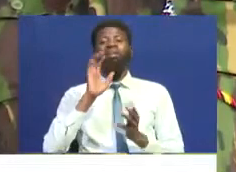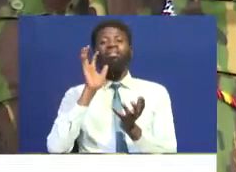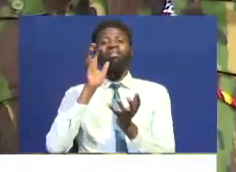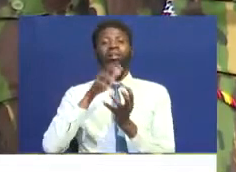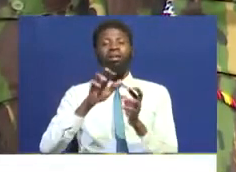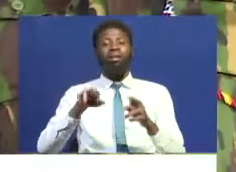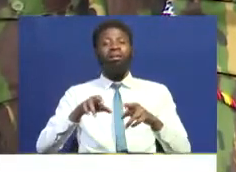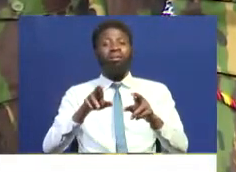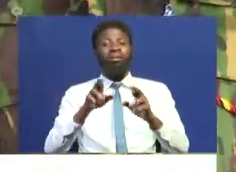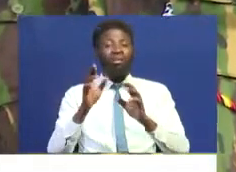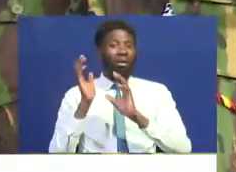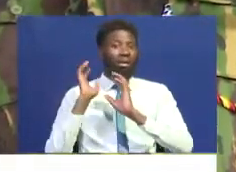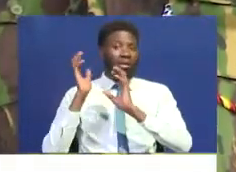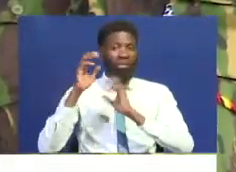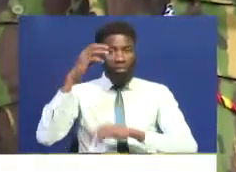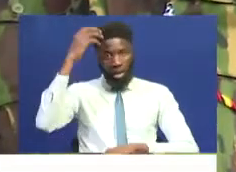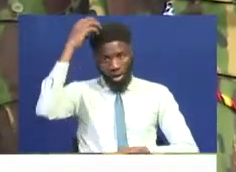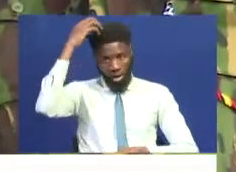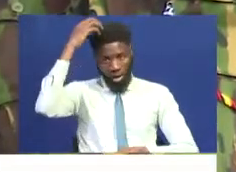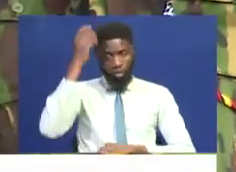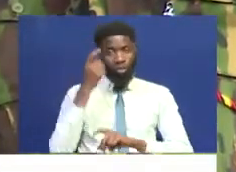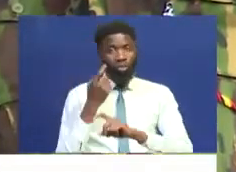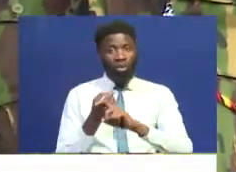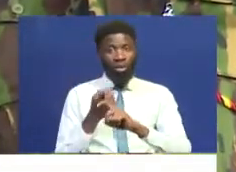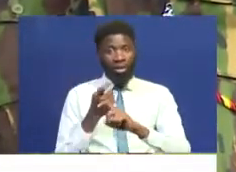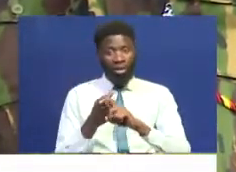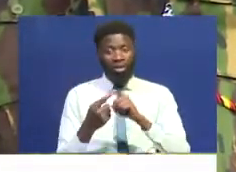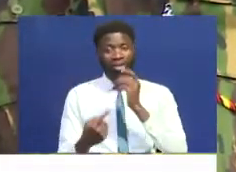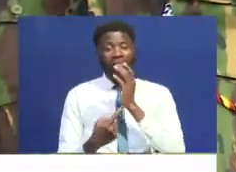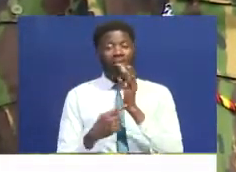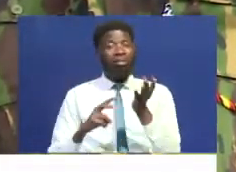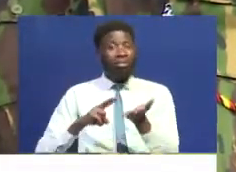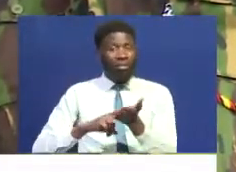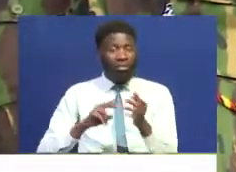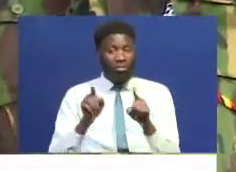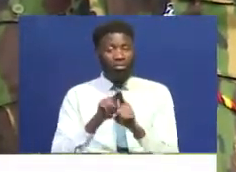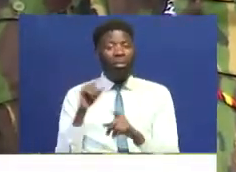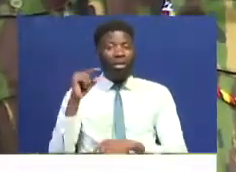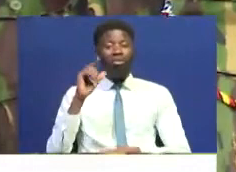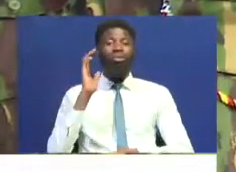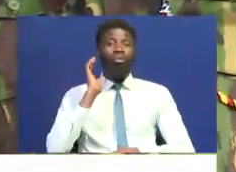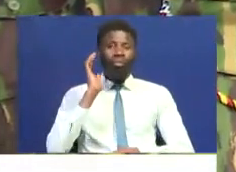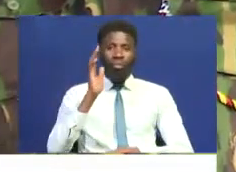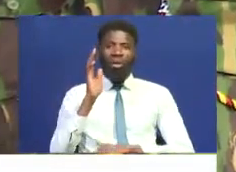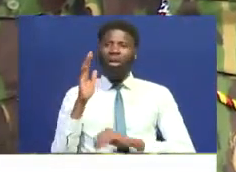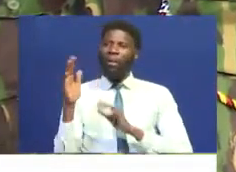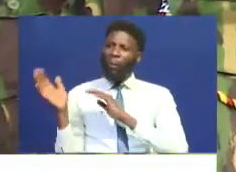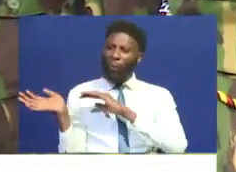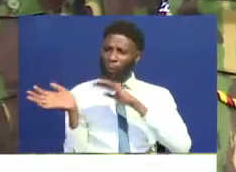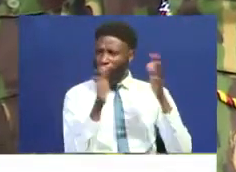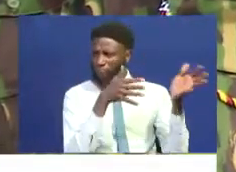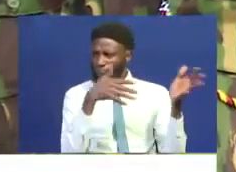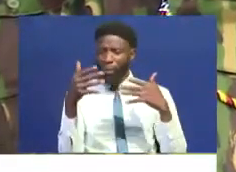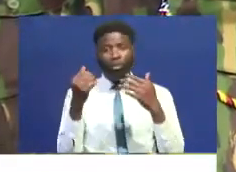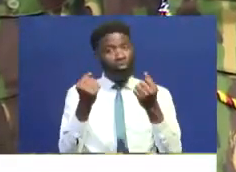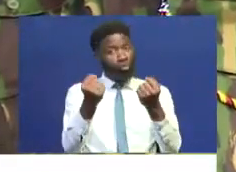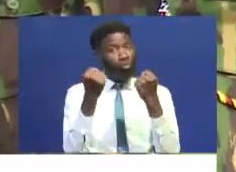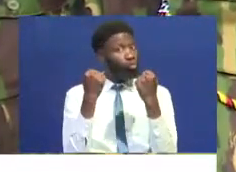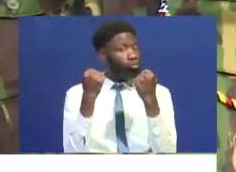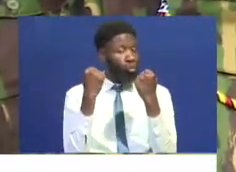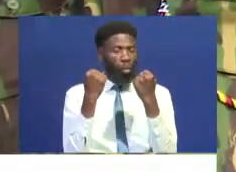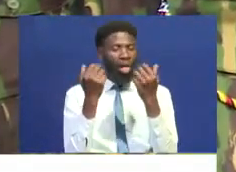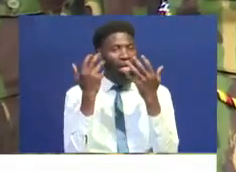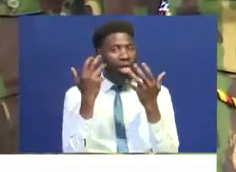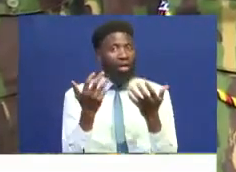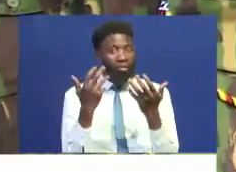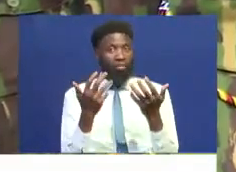Lamu, Kwale, Taita Taveta, and Garissa will experience strong southerly winds exceeding 40 knots, significant ocean